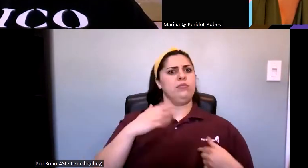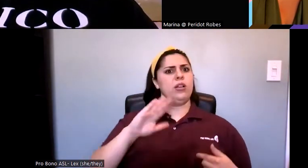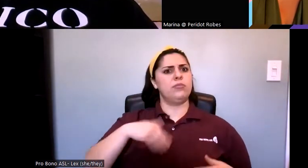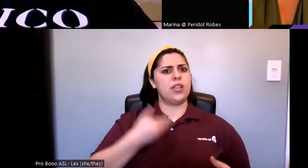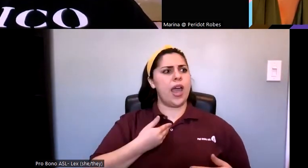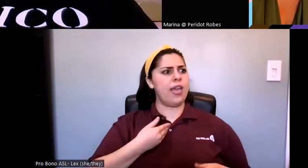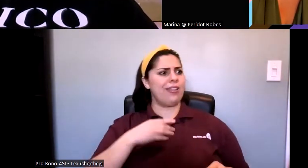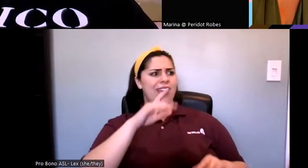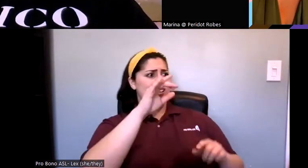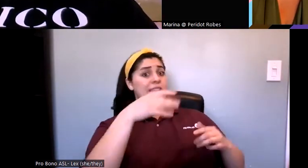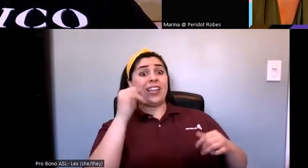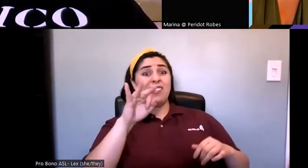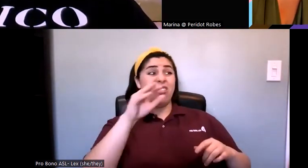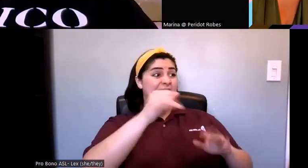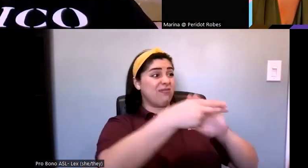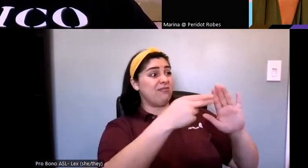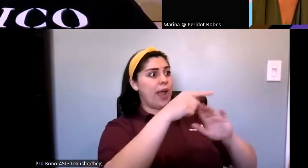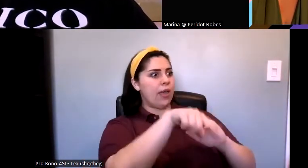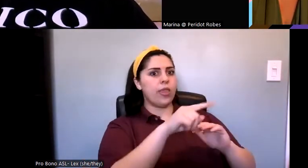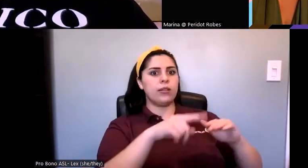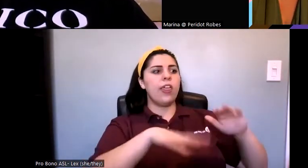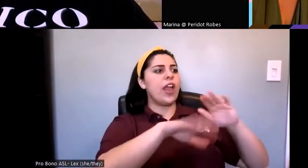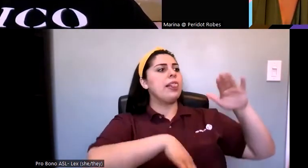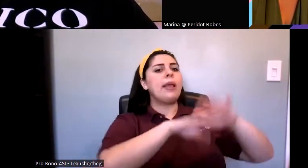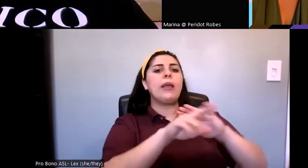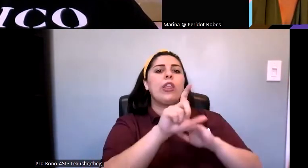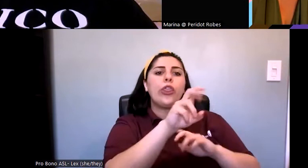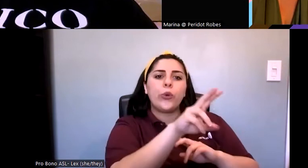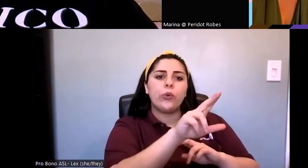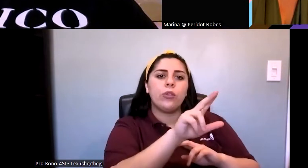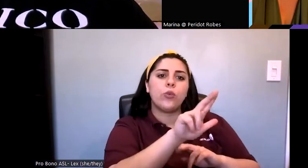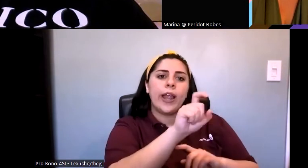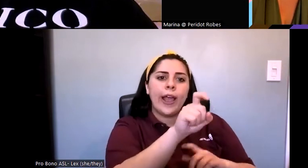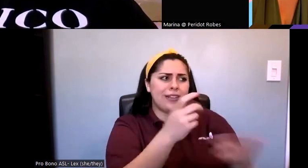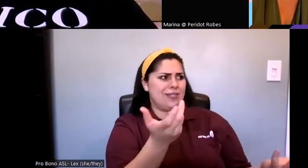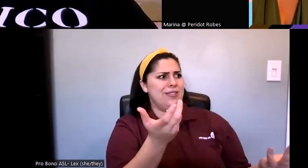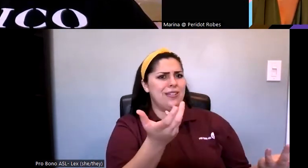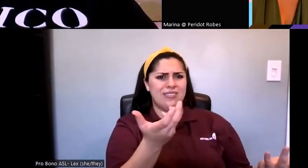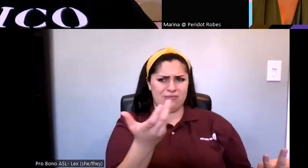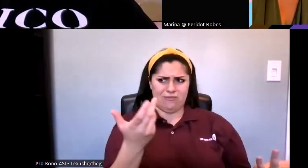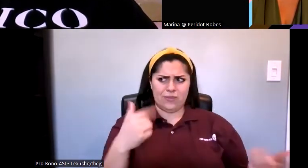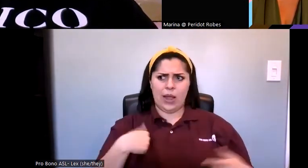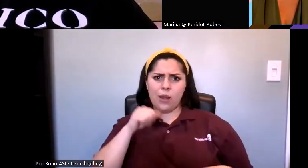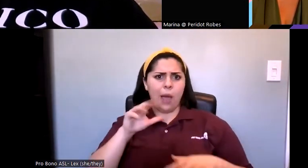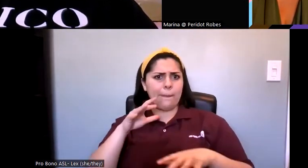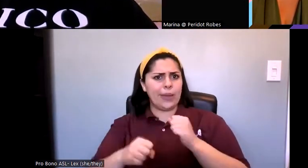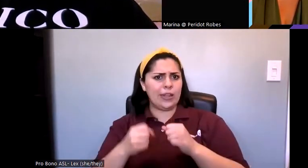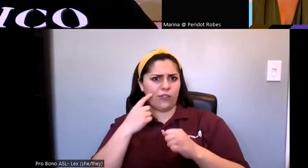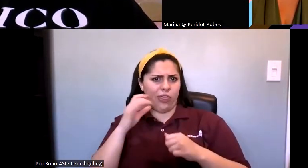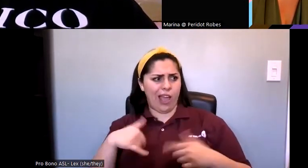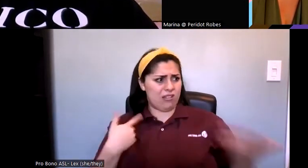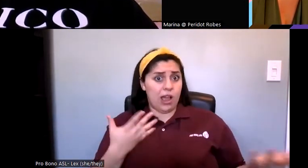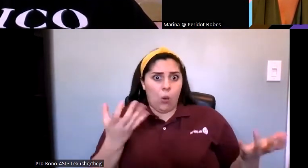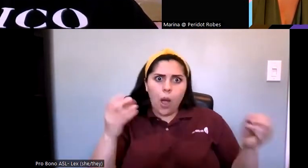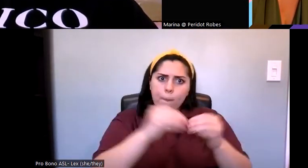goes to 3X anyways? You know, exactly. For that, I'm not mean for that. And asking smaller